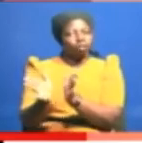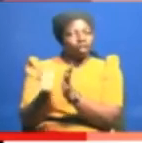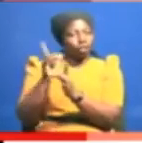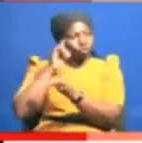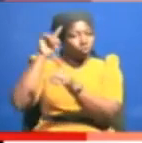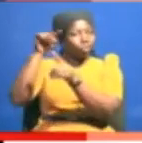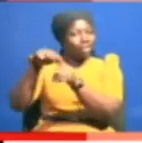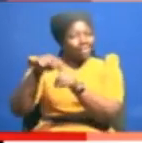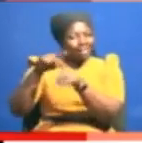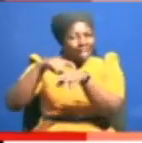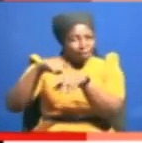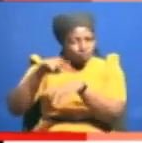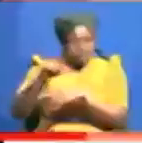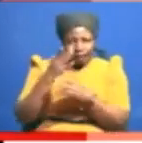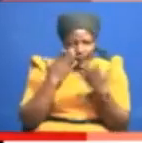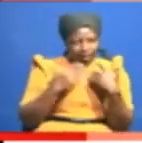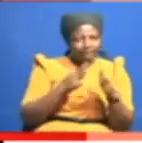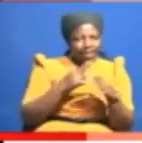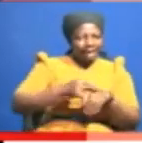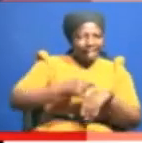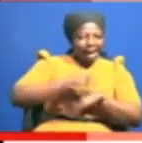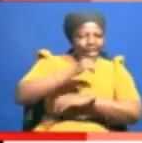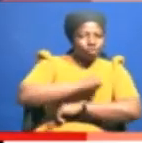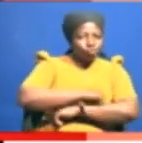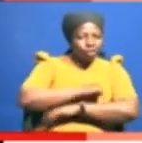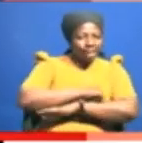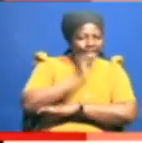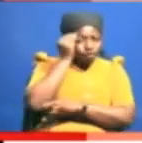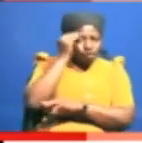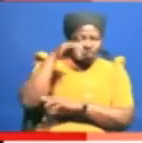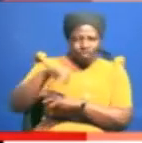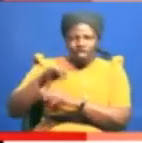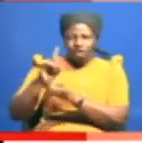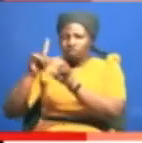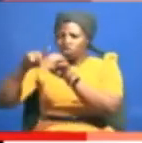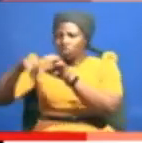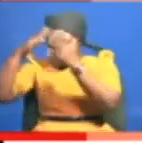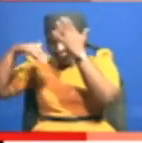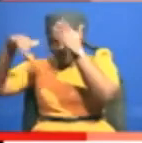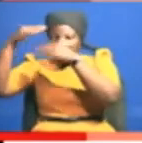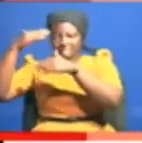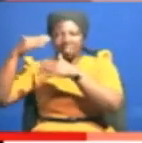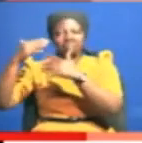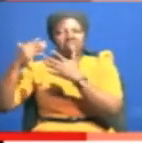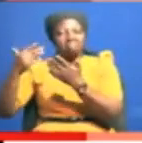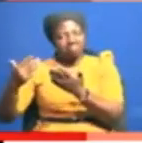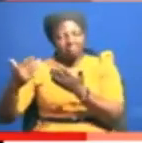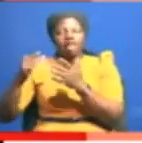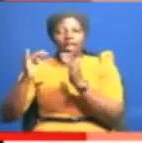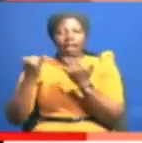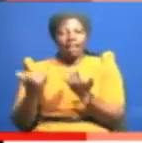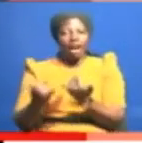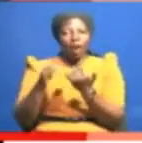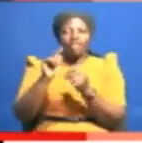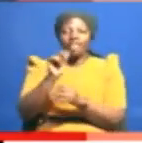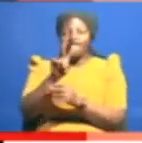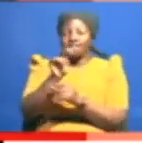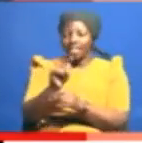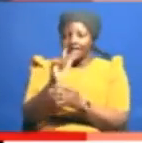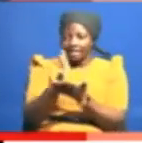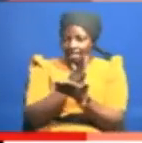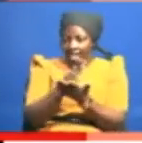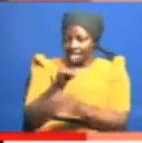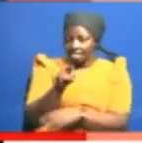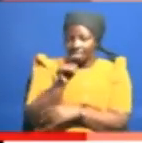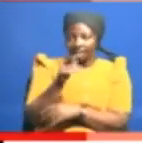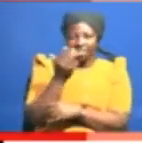once you complete your high school education, then you need to go to the university. Mm-hmm. And the TVET subsector in itself has always been looked into